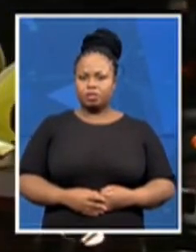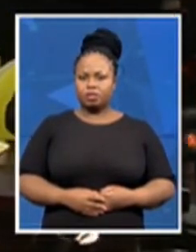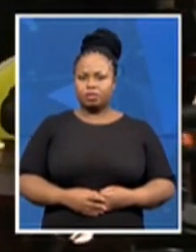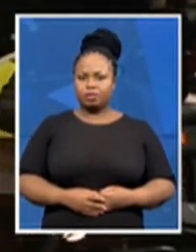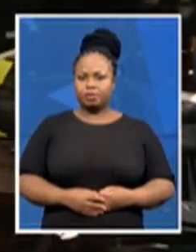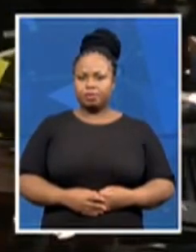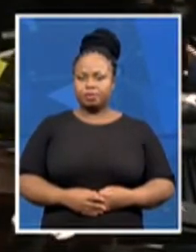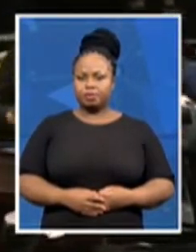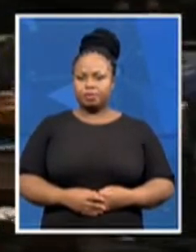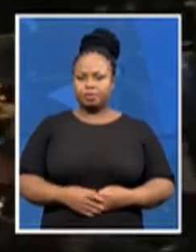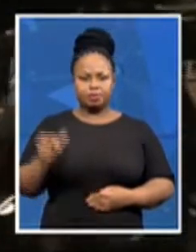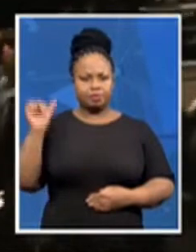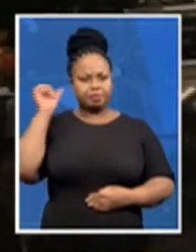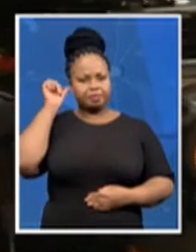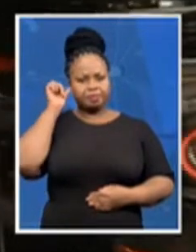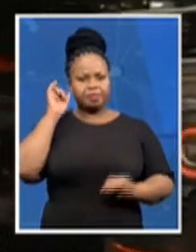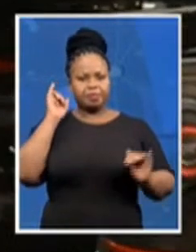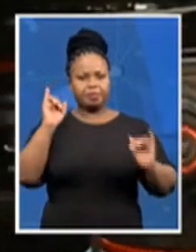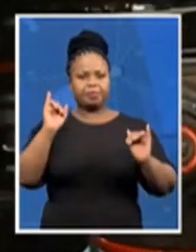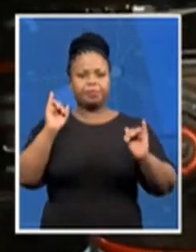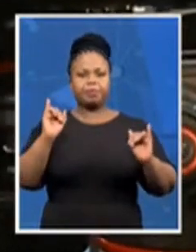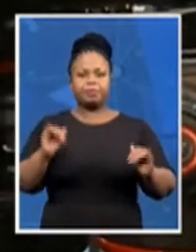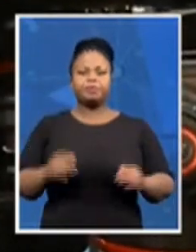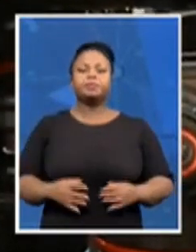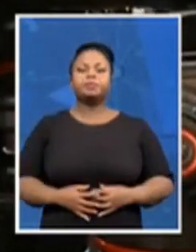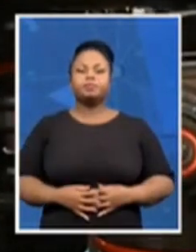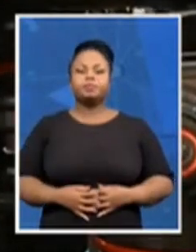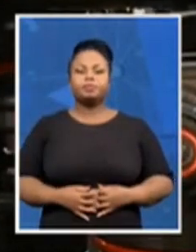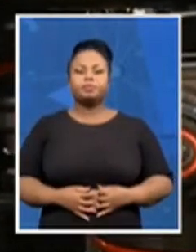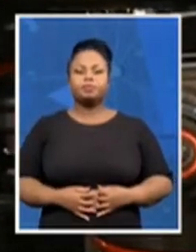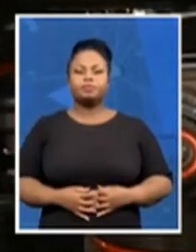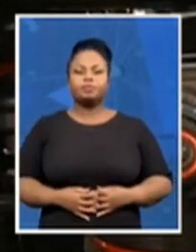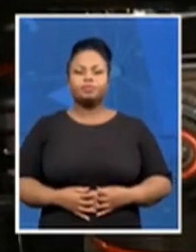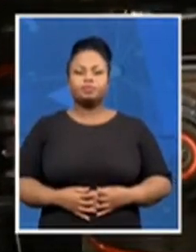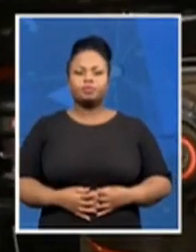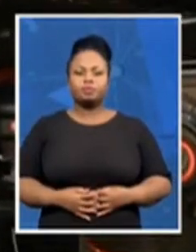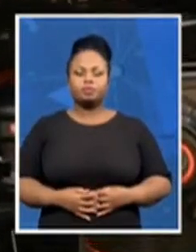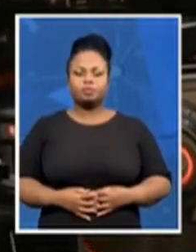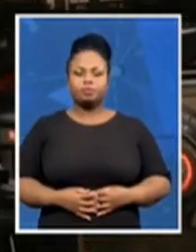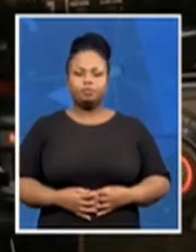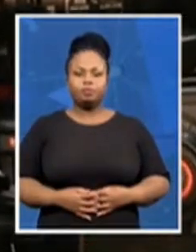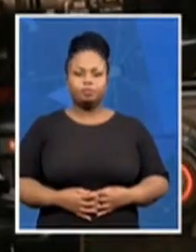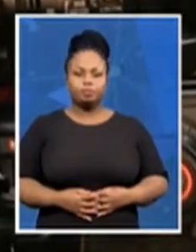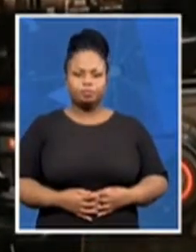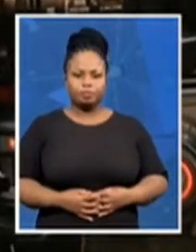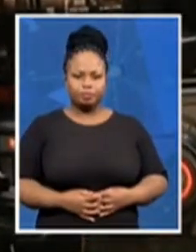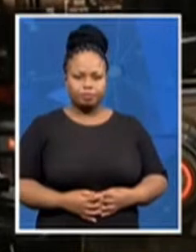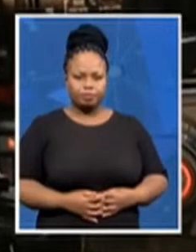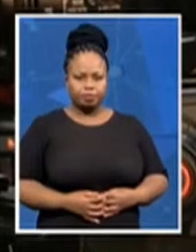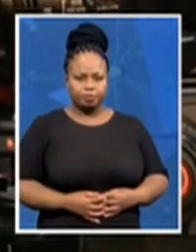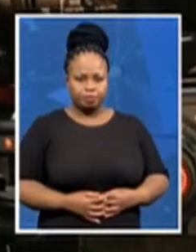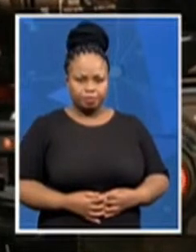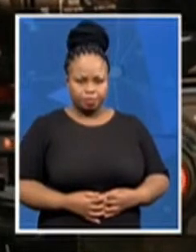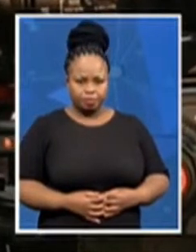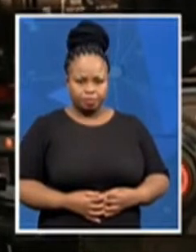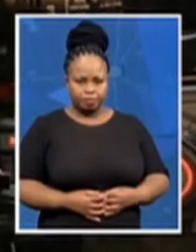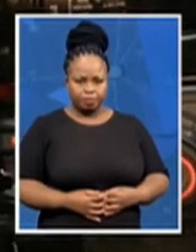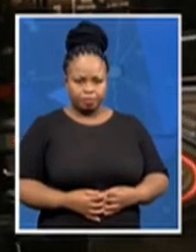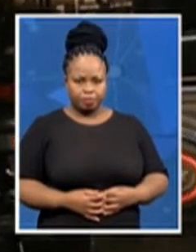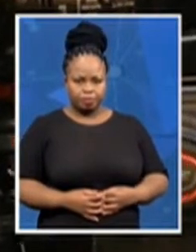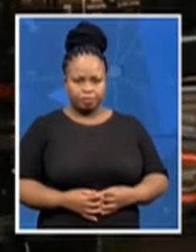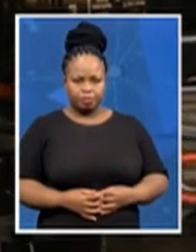of inquiry be established to find facts and exactly what happened and come up with